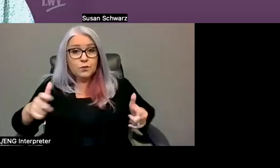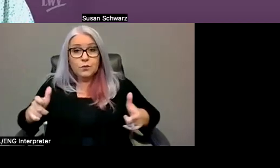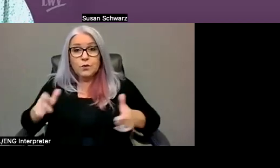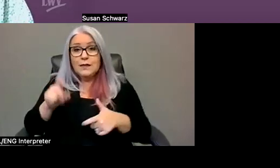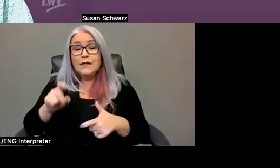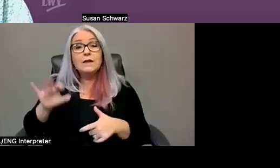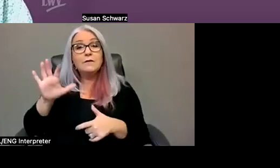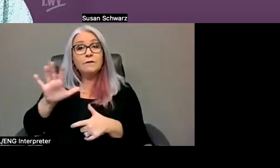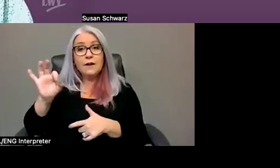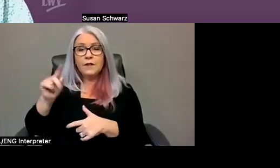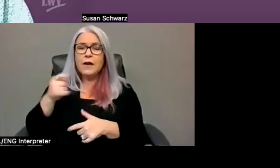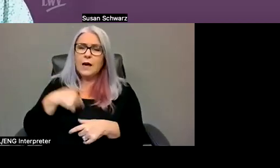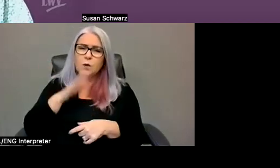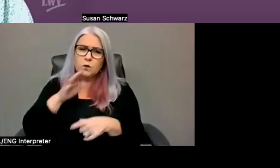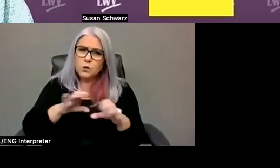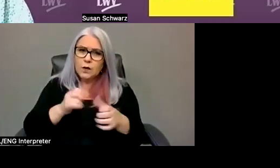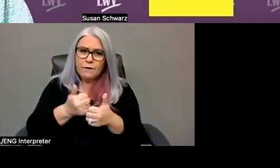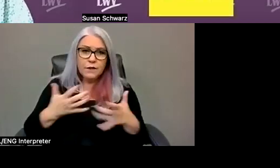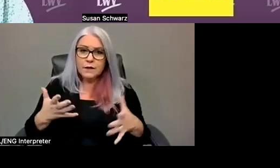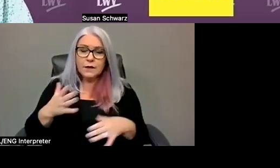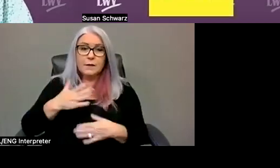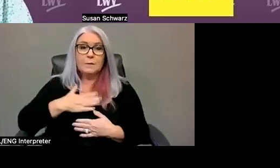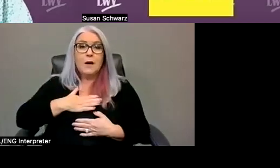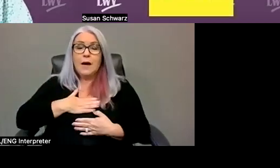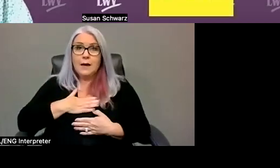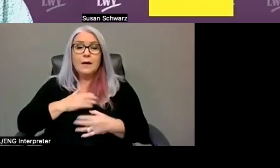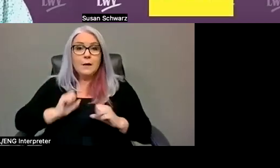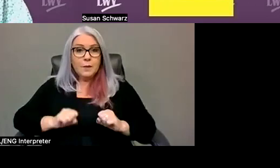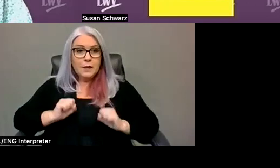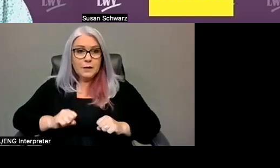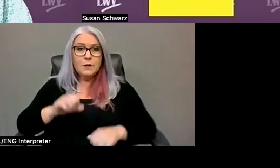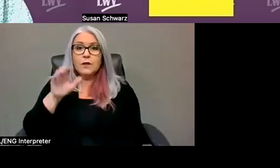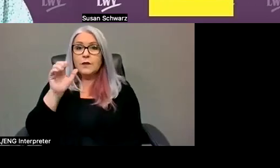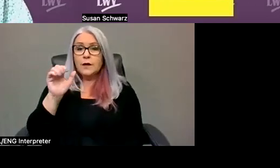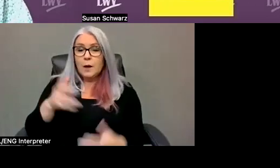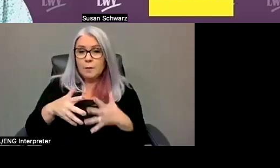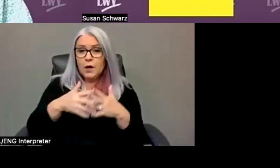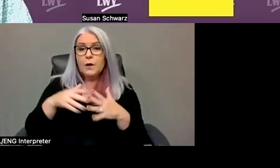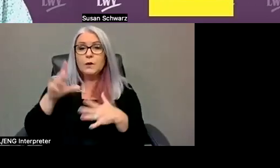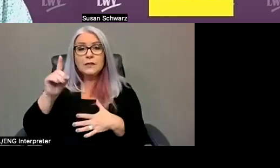my power to make sure that the Americans with Disabilities Act